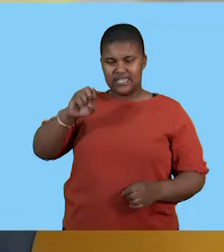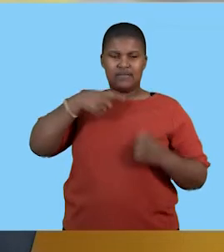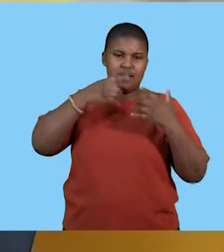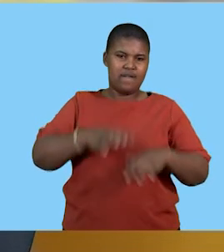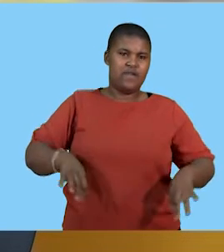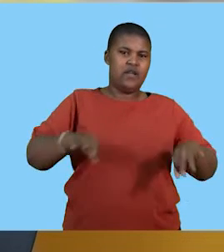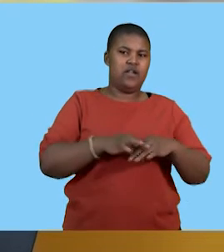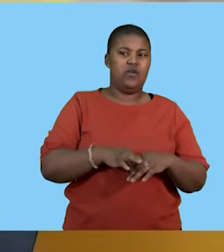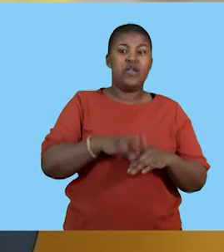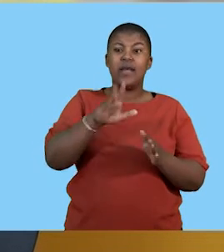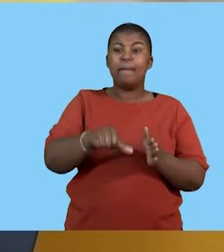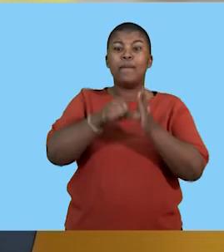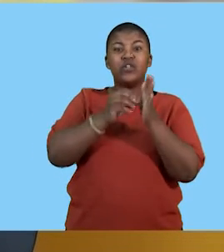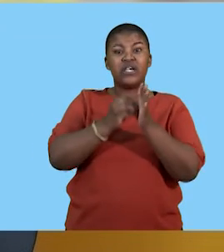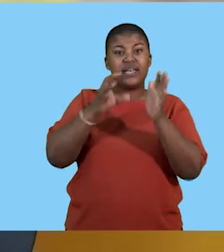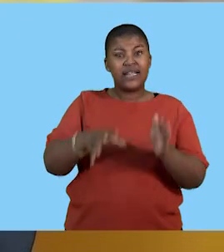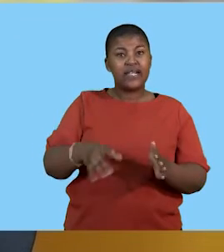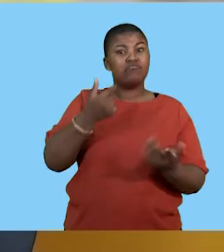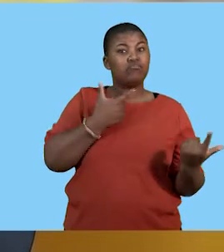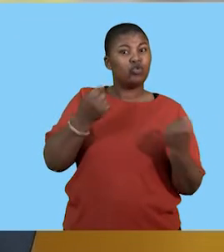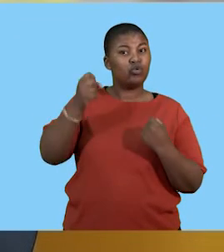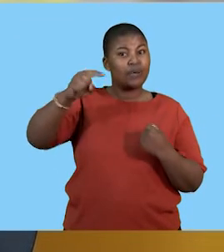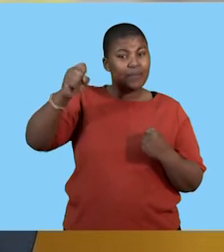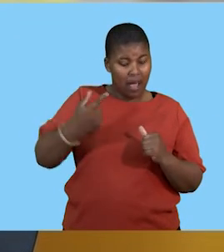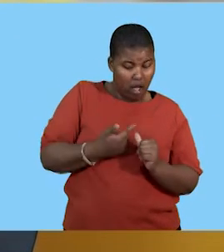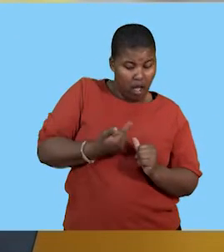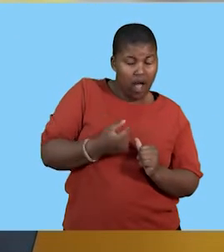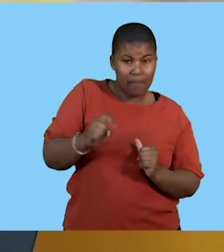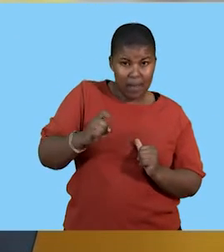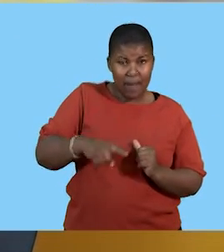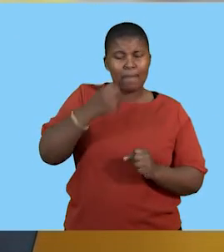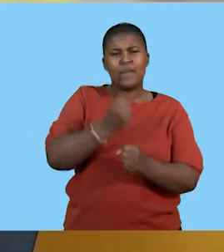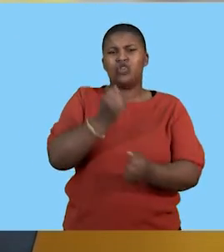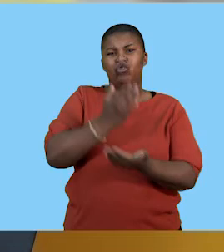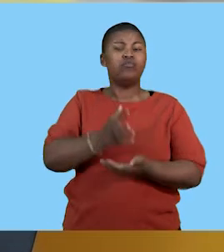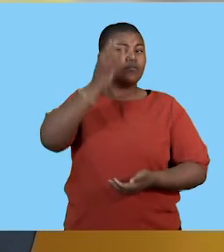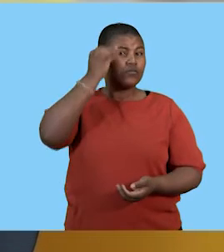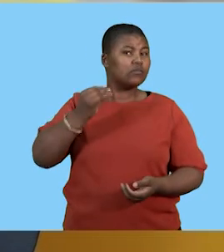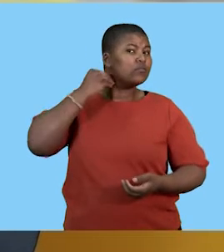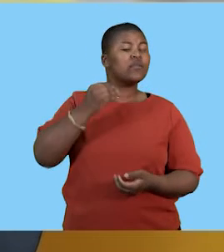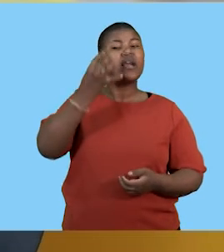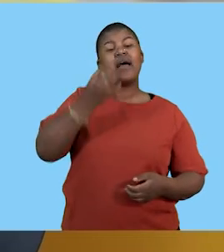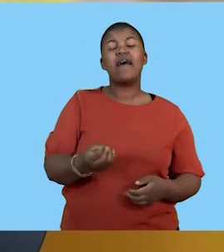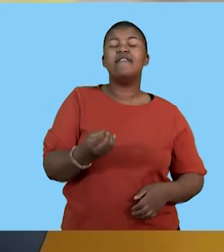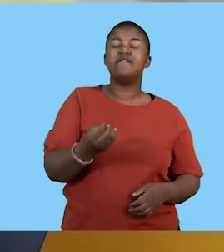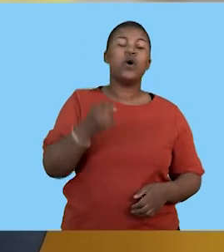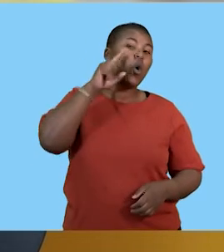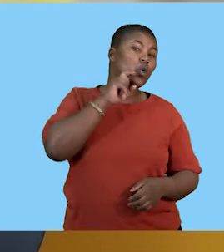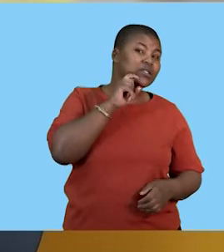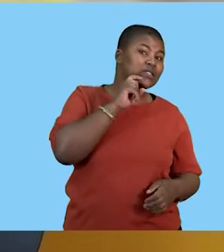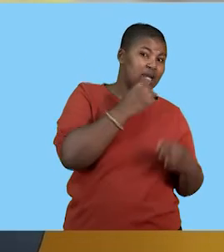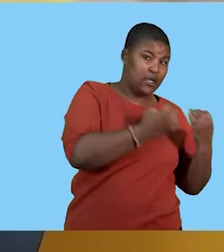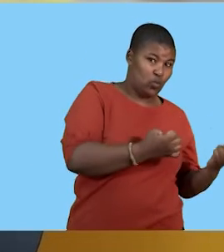74,360. It is very important, dear learners, that when we do these calculations, we remember that we have